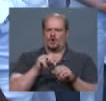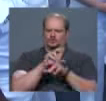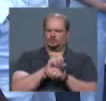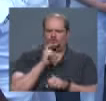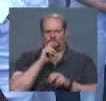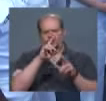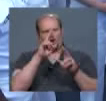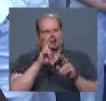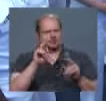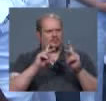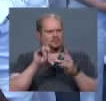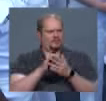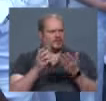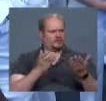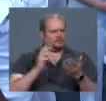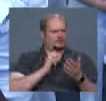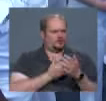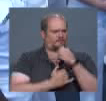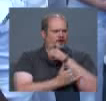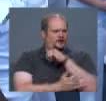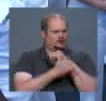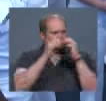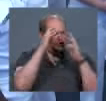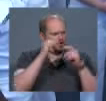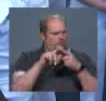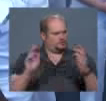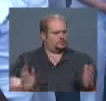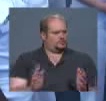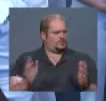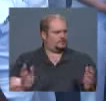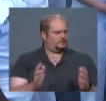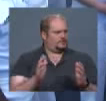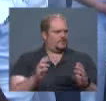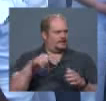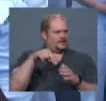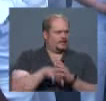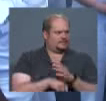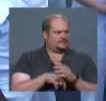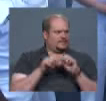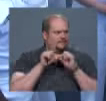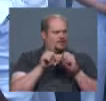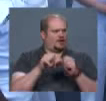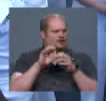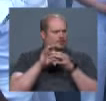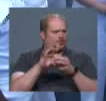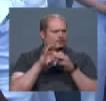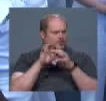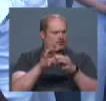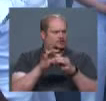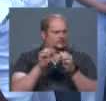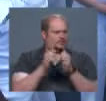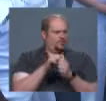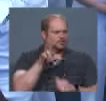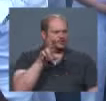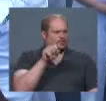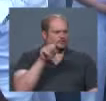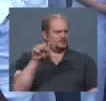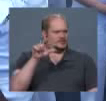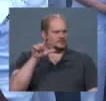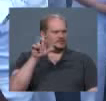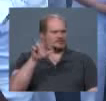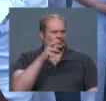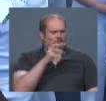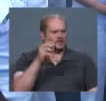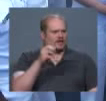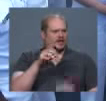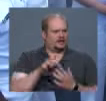of honoring those who serve our country, hopes to cultivate a deep and ongoing relationship with the USS Little Rock